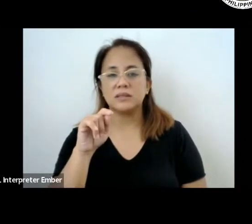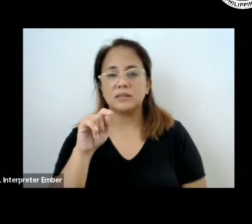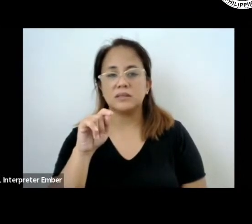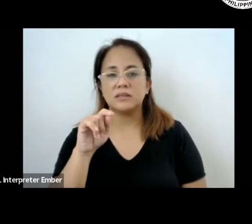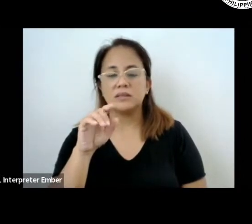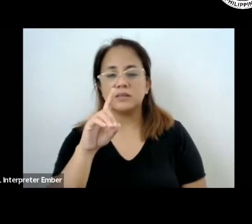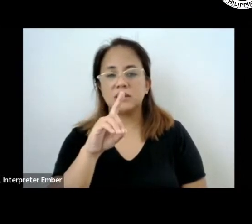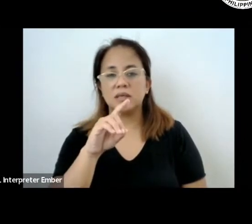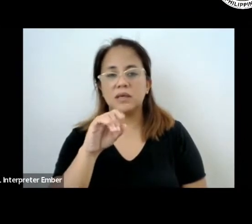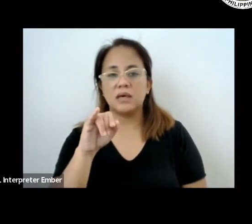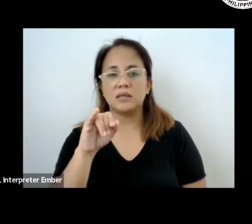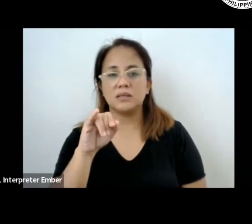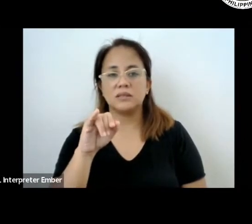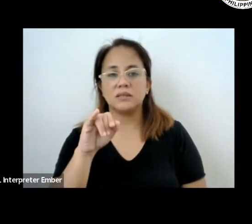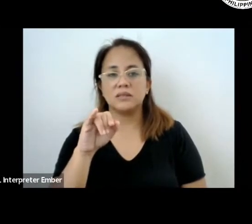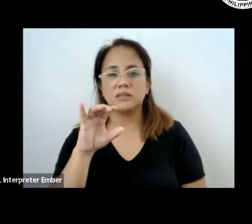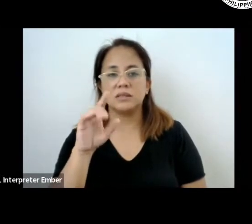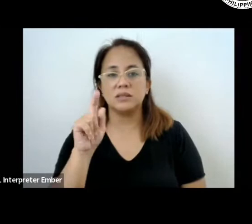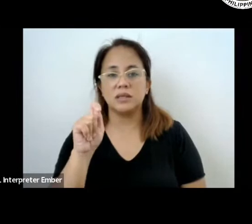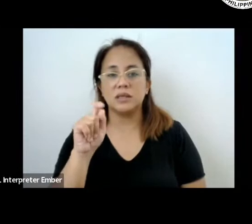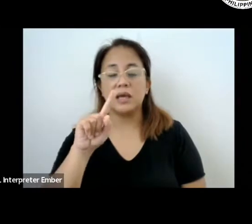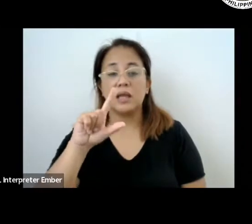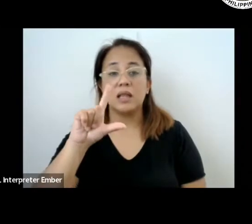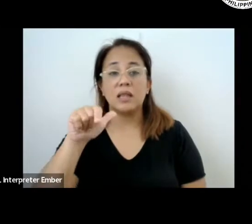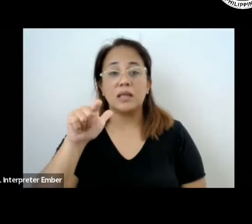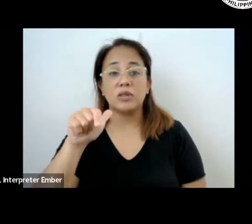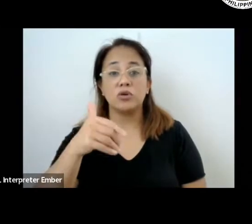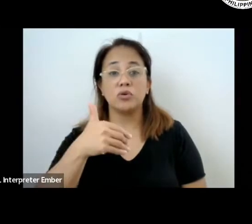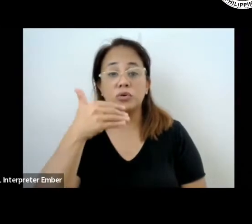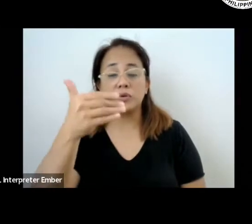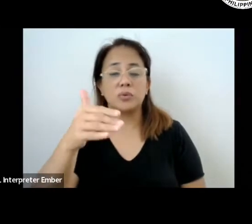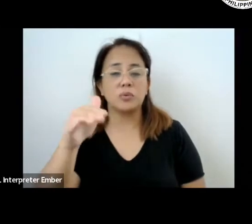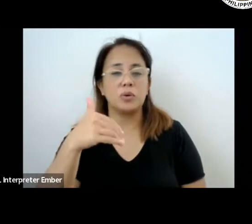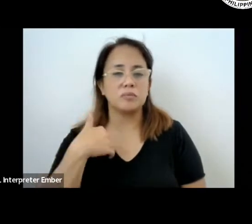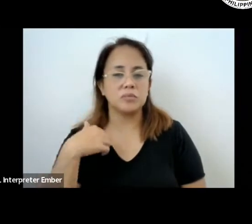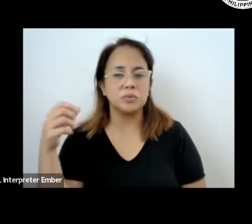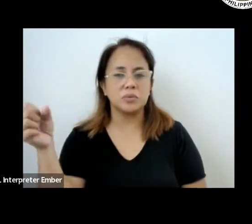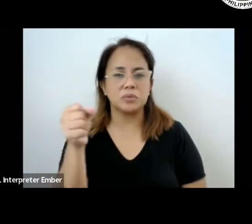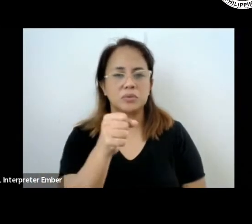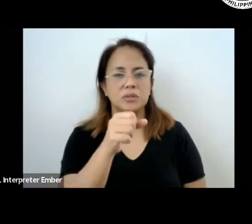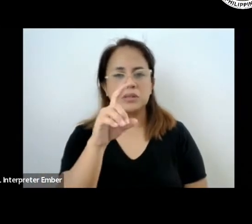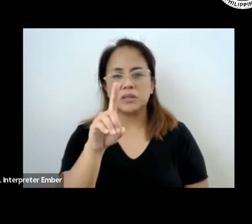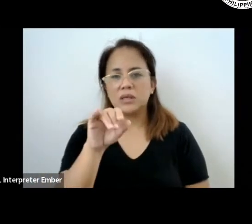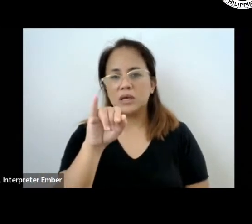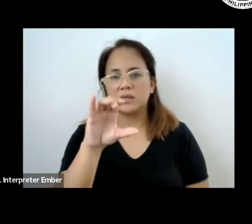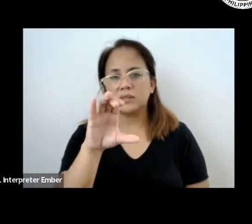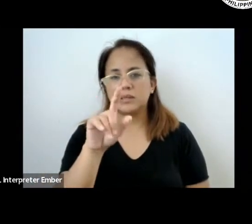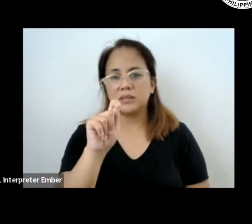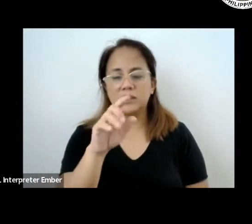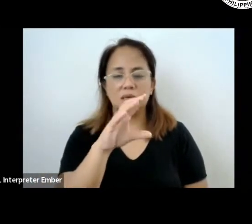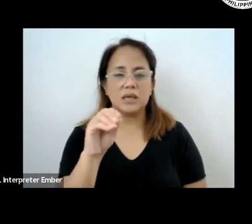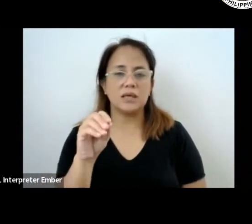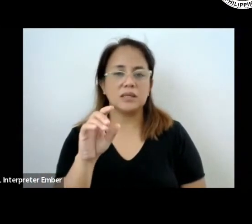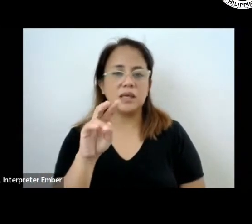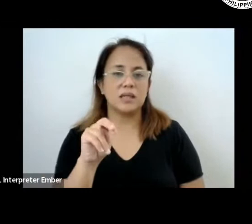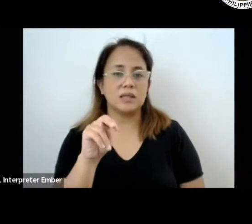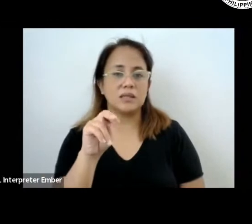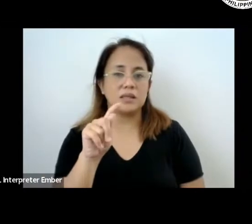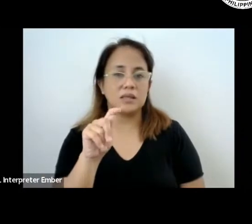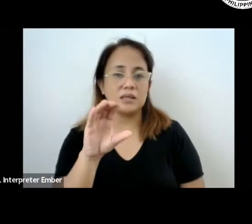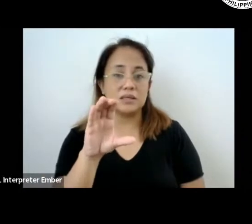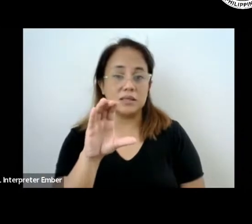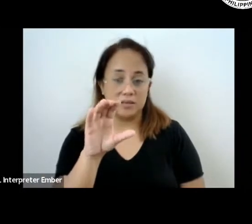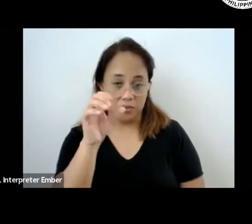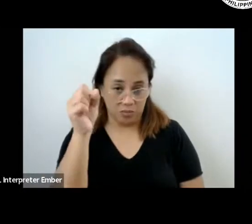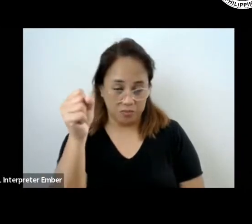DICT is present this morning. I will call them next. Ah, okay. Oh. Okay, but before I call on DICT and NTC, maybe